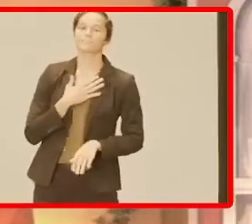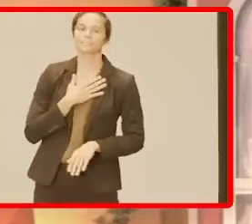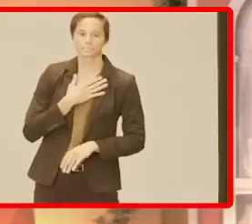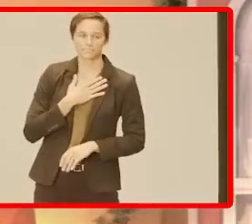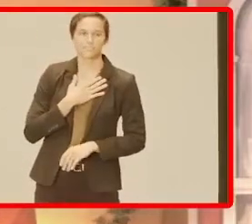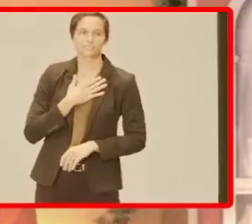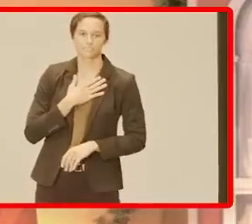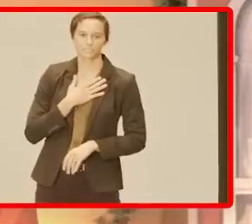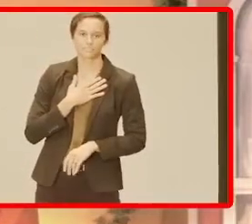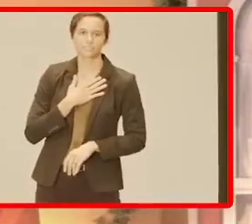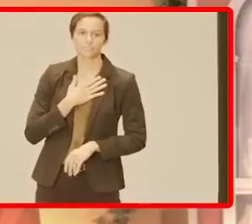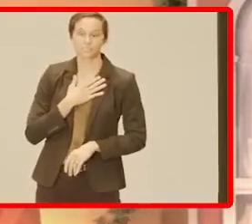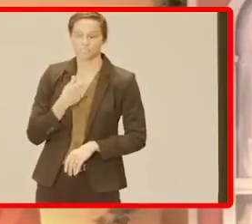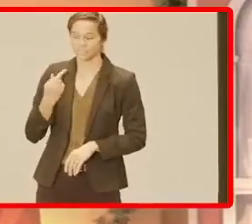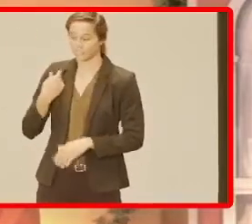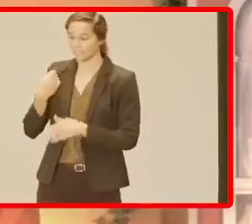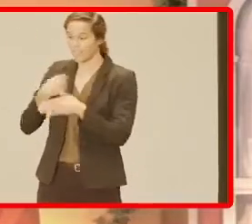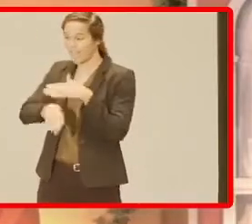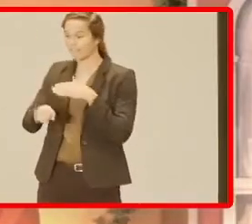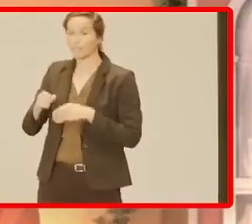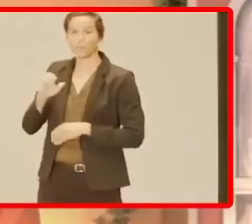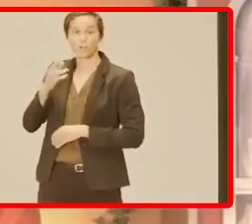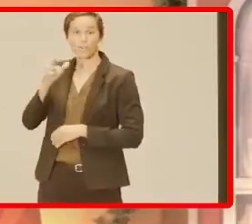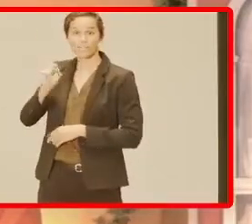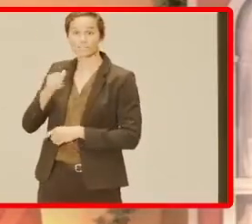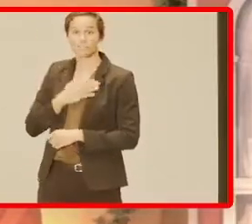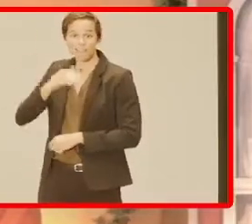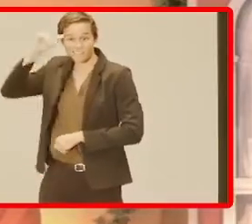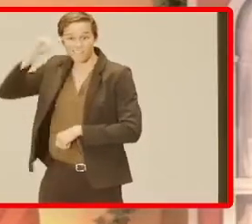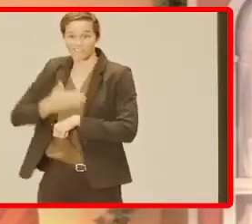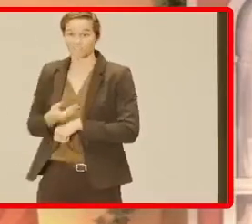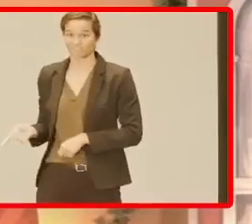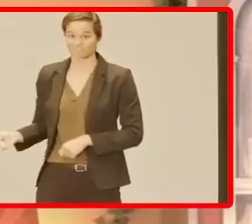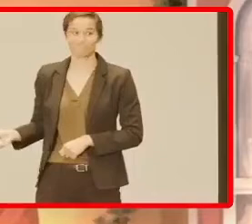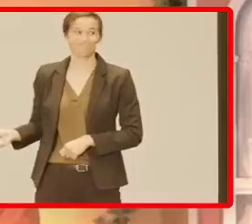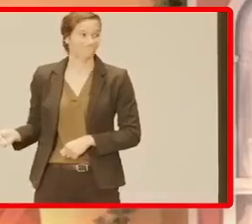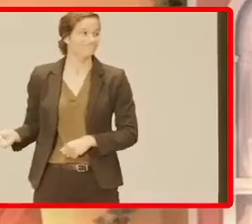have Chris as my son.